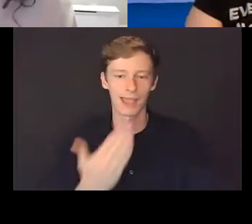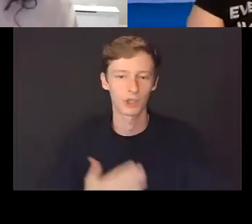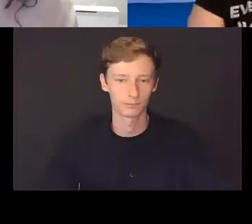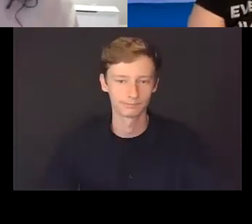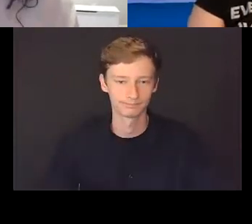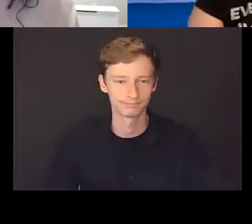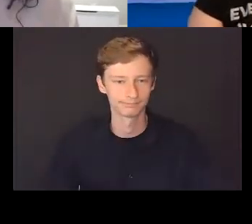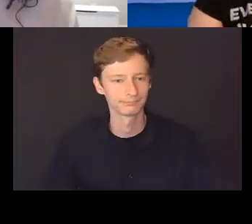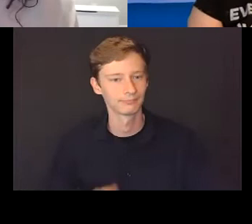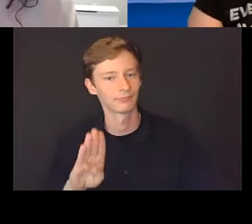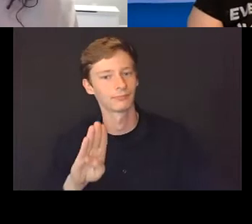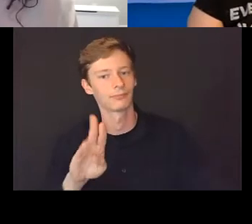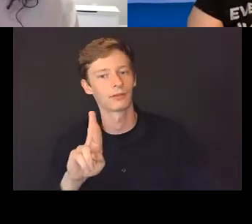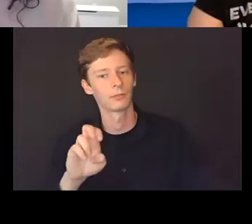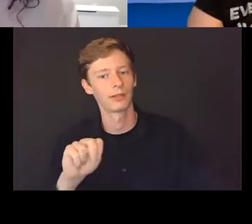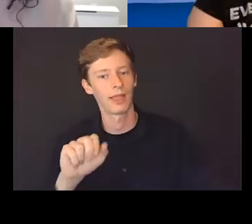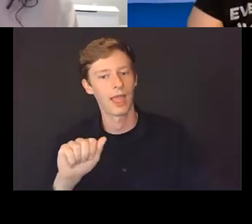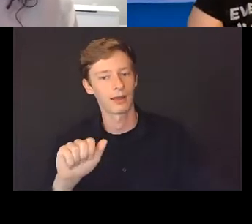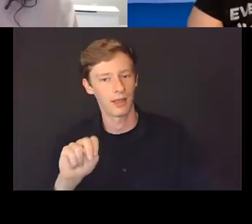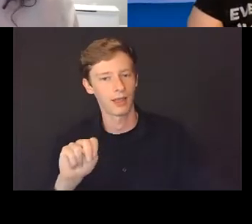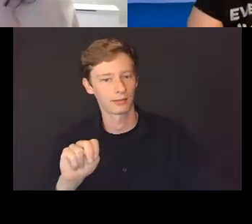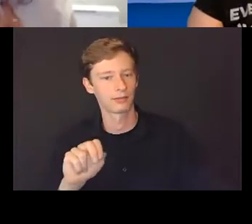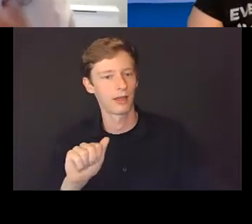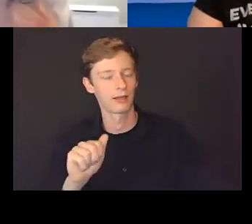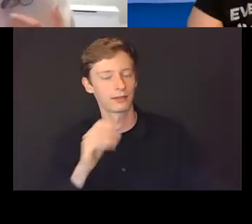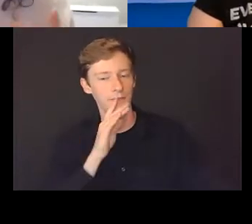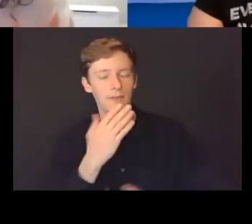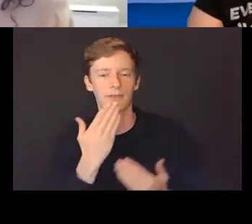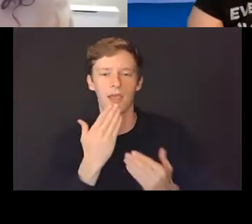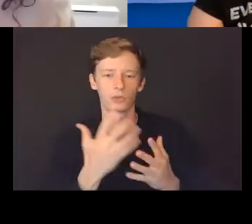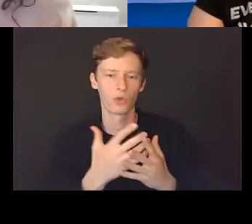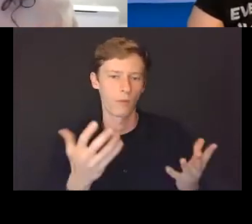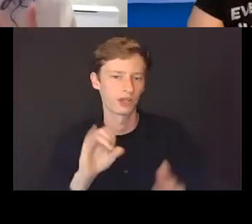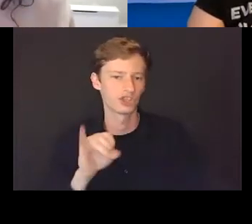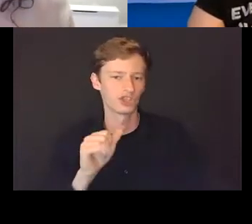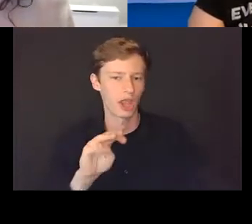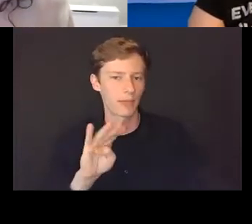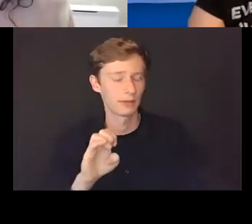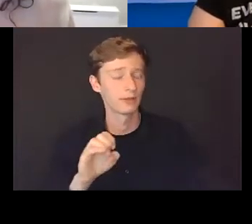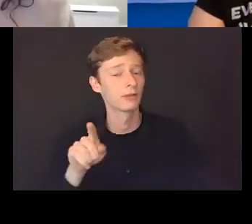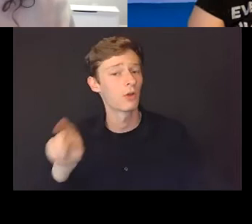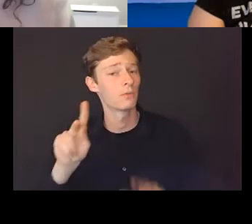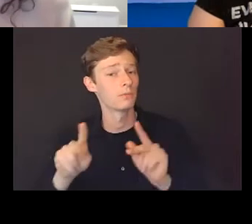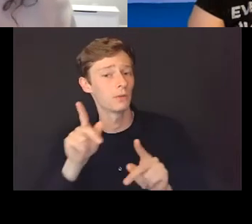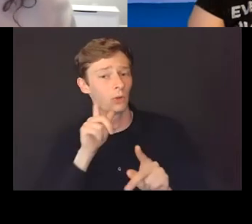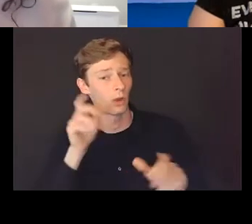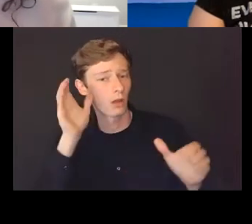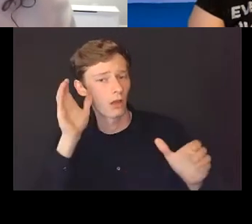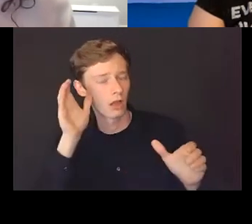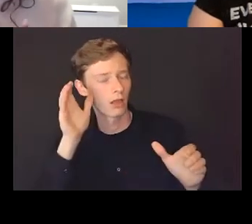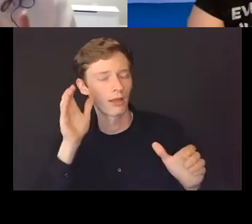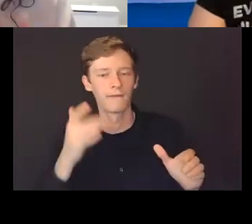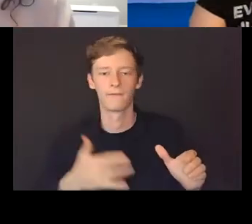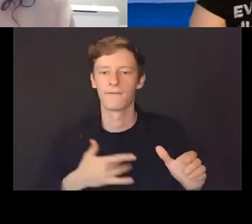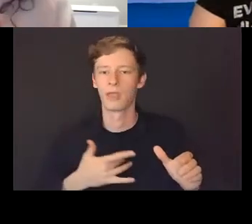Thank you so much for that, Jamie. I know a lot of folks probably, I hope, feel reassured knowing that regardless of what happens with